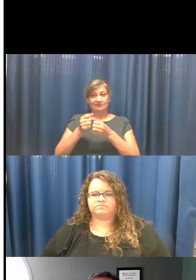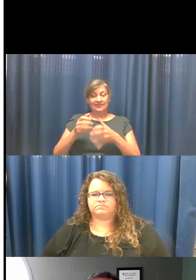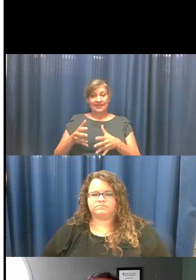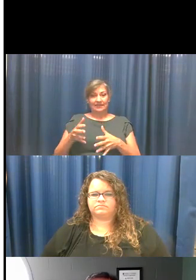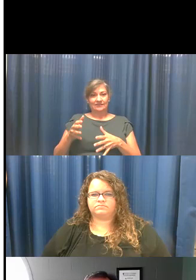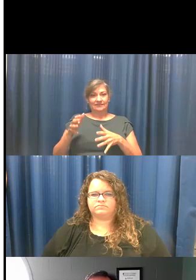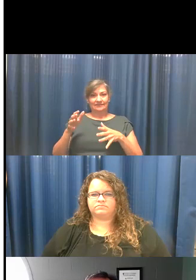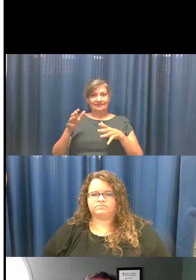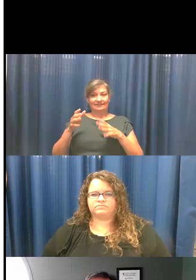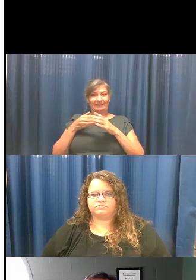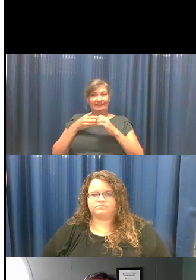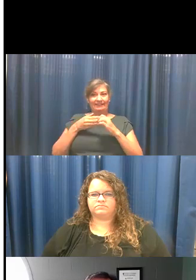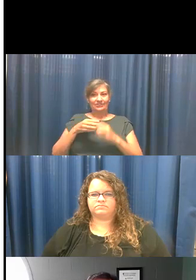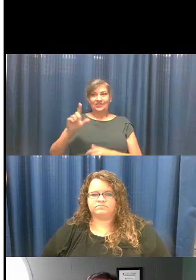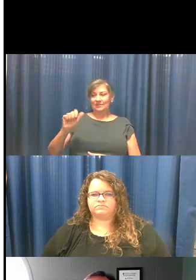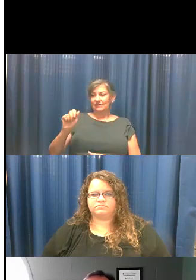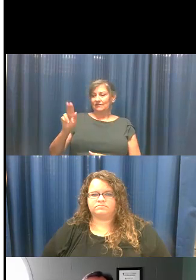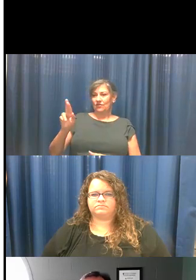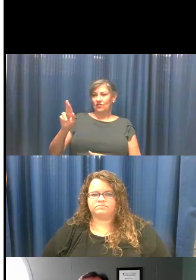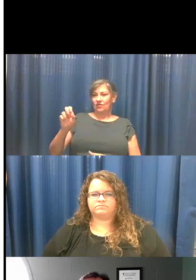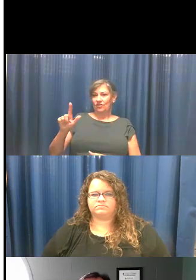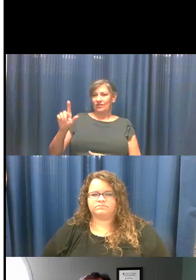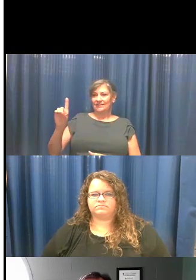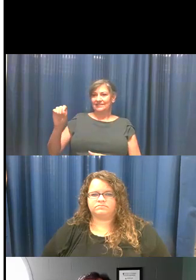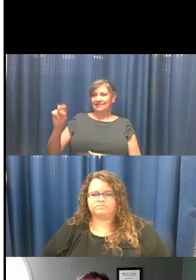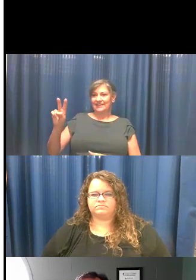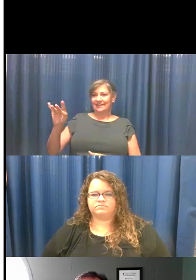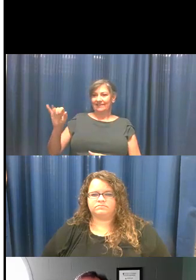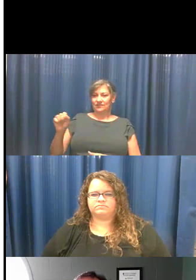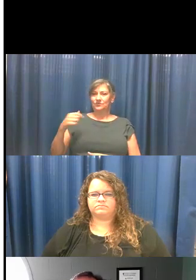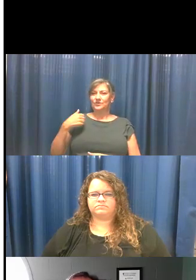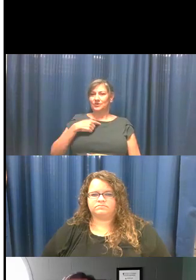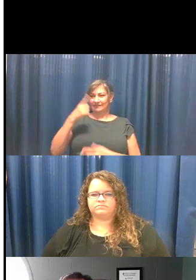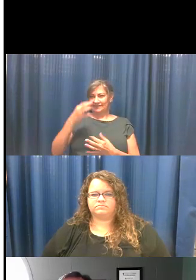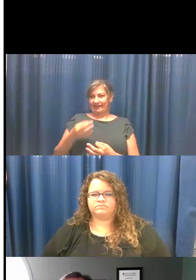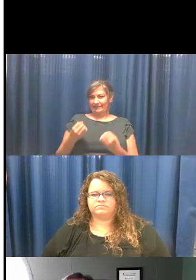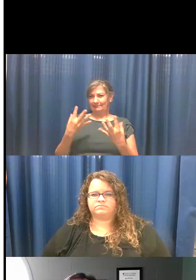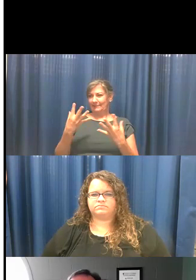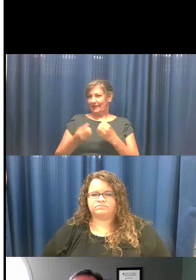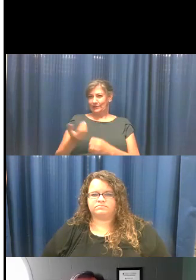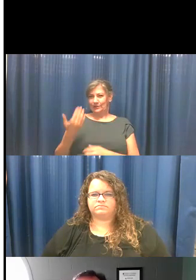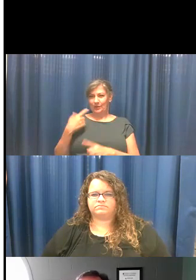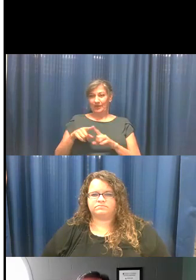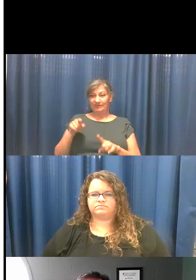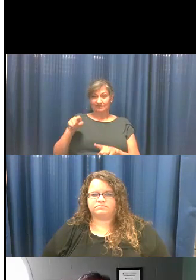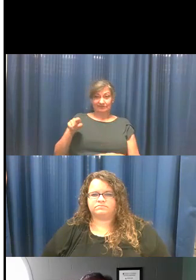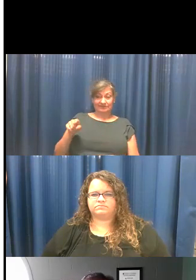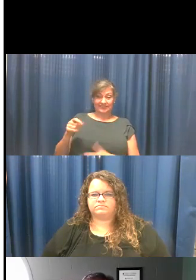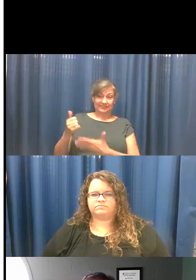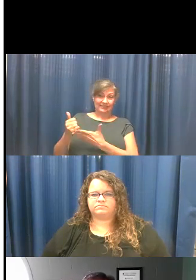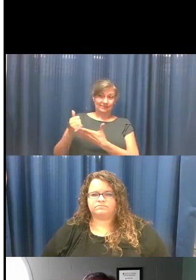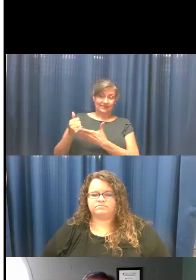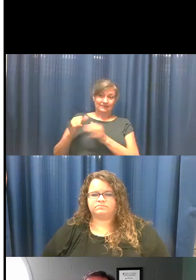capable leadership of Laurel Davies, we would have made this choice many years ago, but she's helped us really